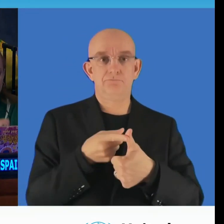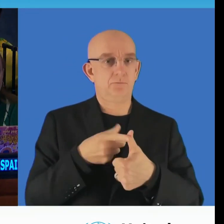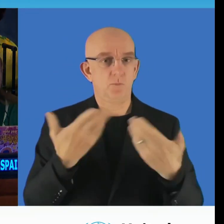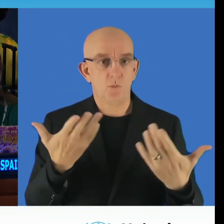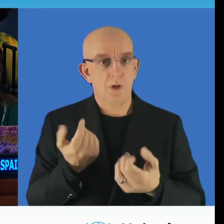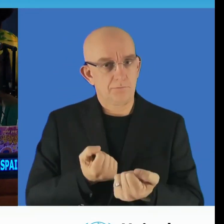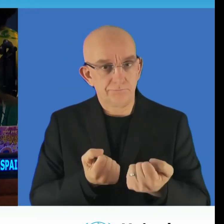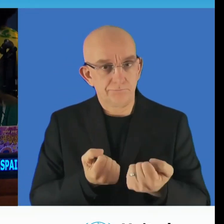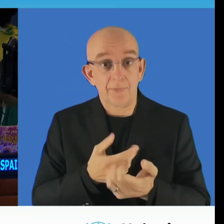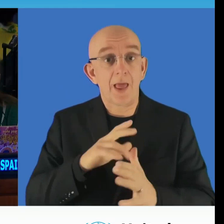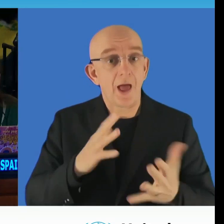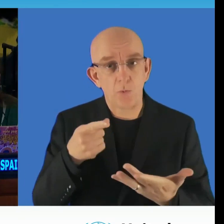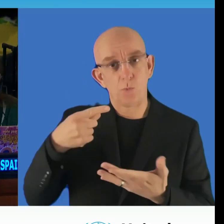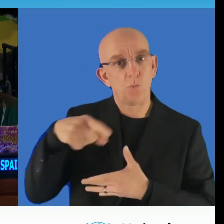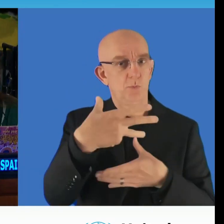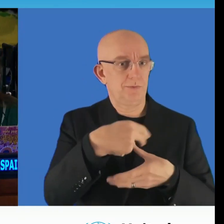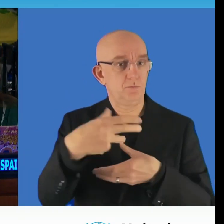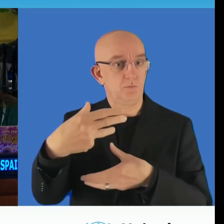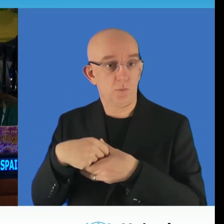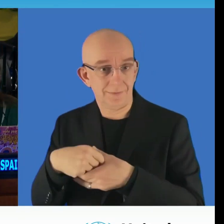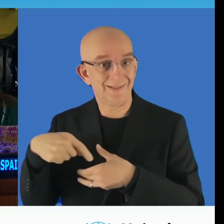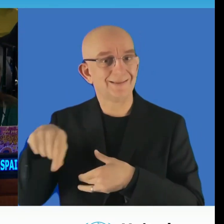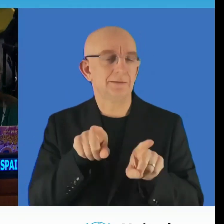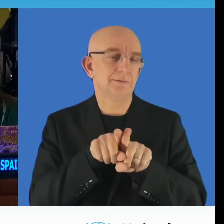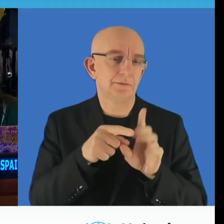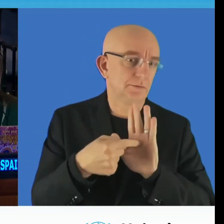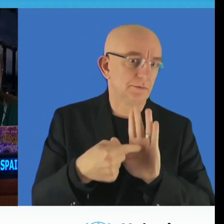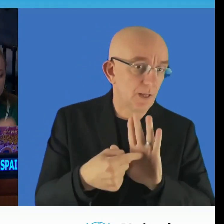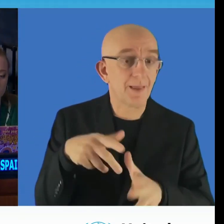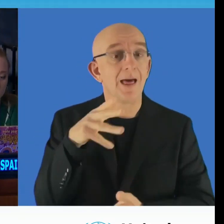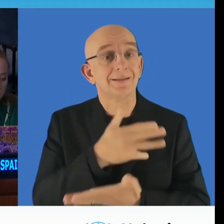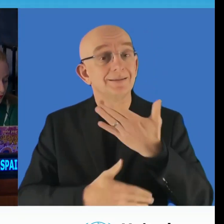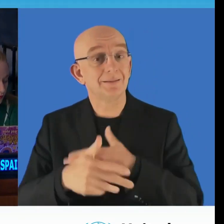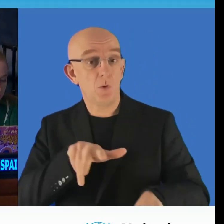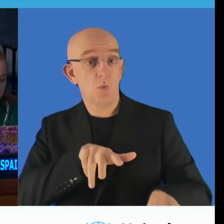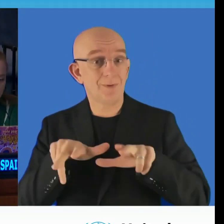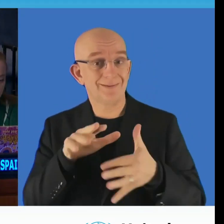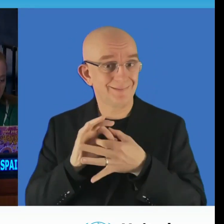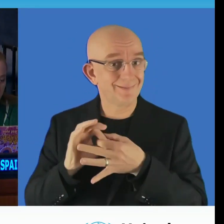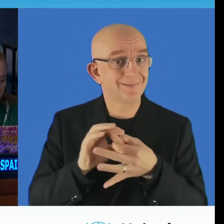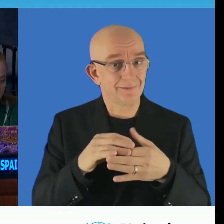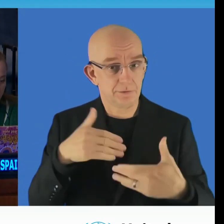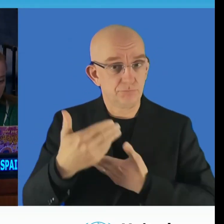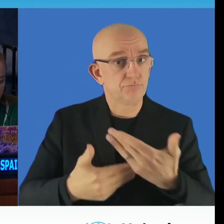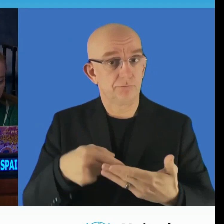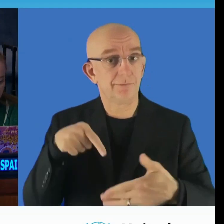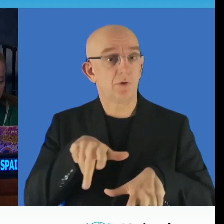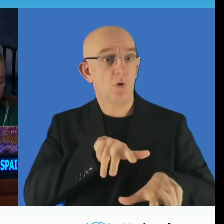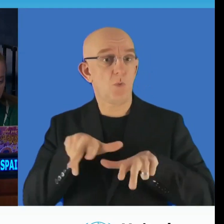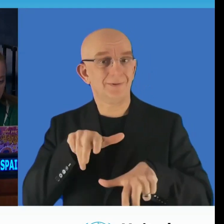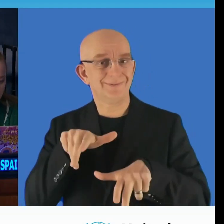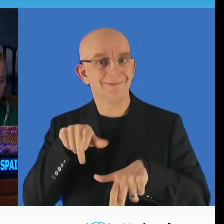Organization for Persons with Disabilities. In recognition in inclusivity as a cross-cutting issue, the Sri